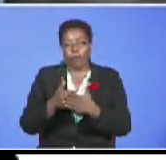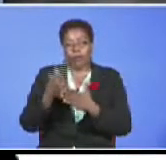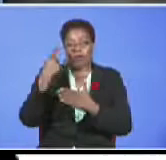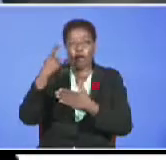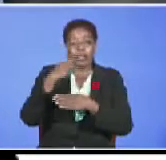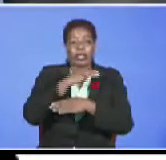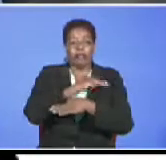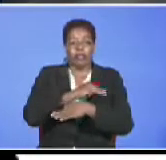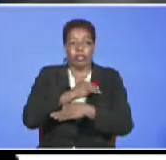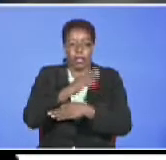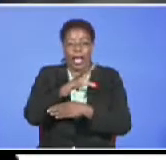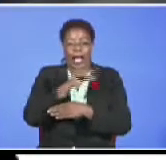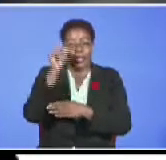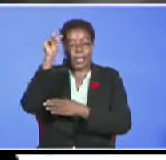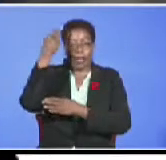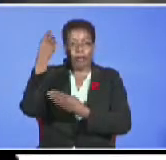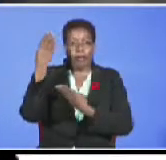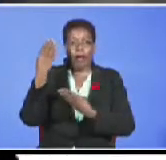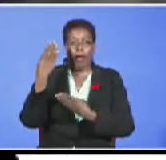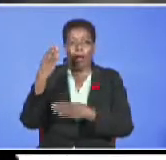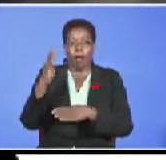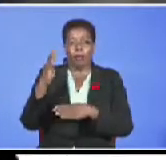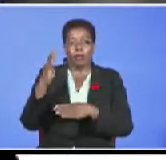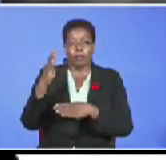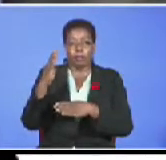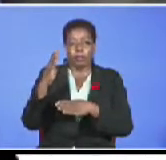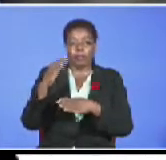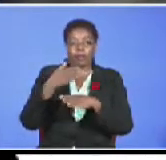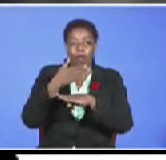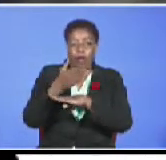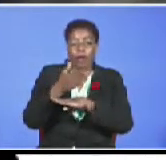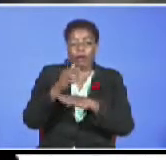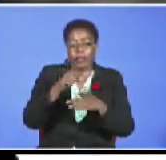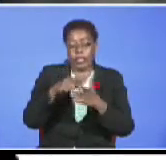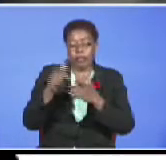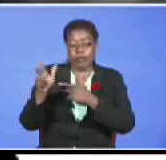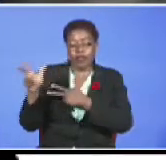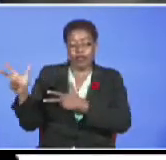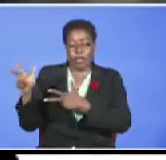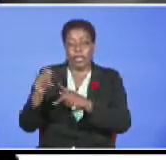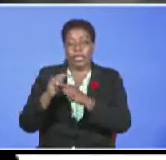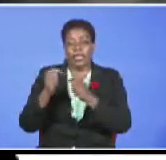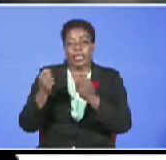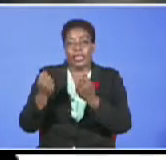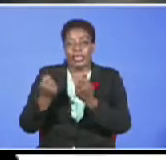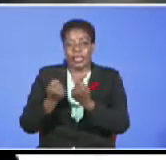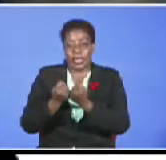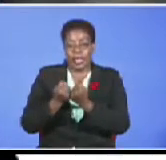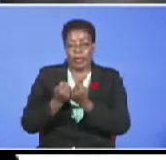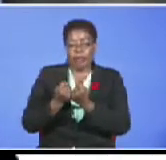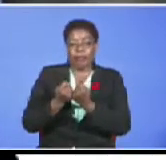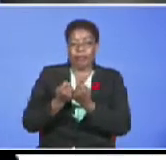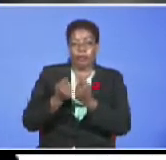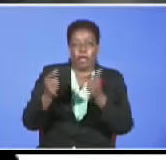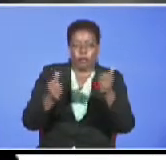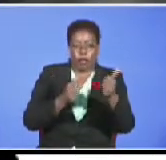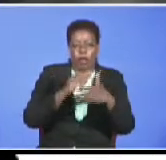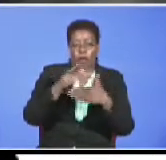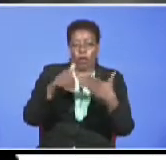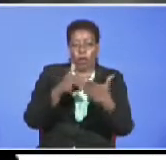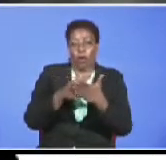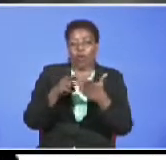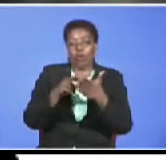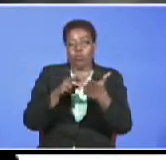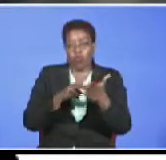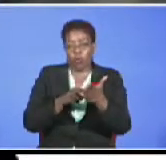of this minister and the government of the Bahamas, oversight of the Parades Management Team and the execution of all logistics